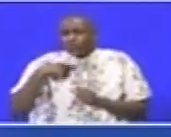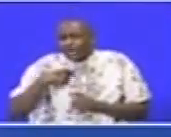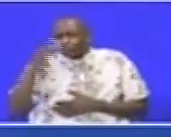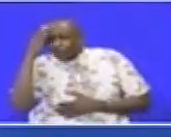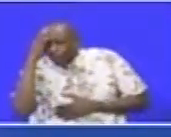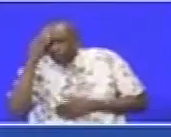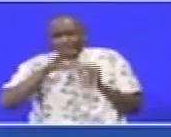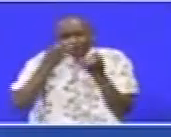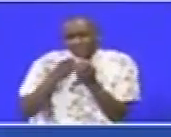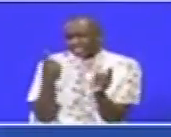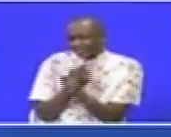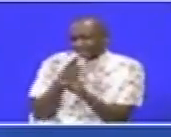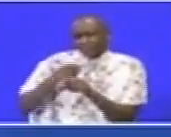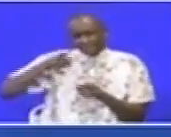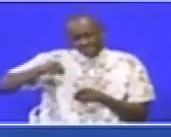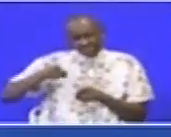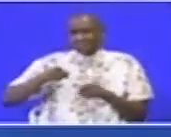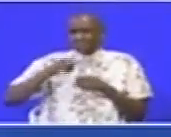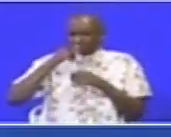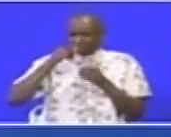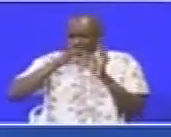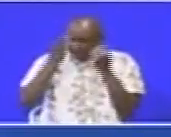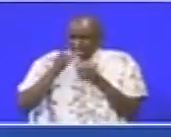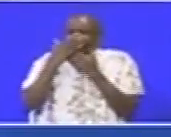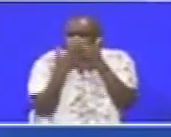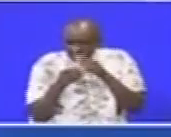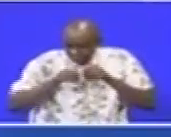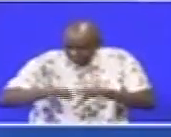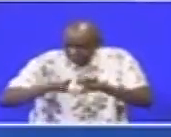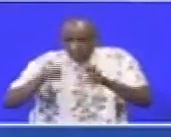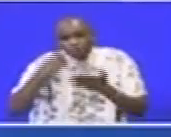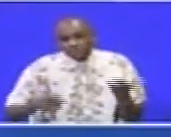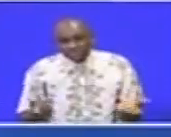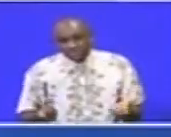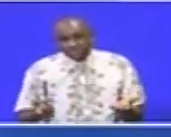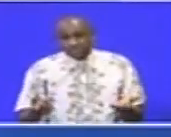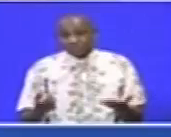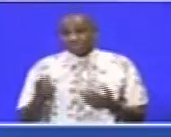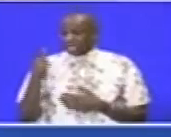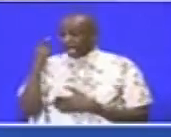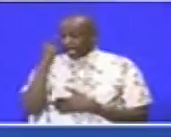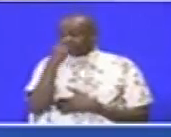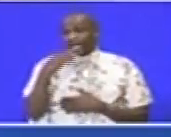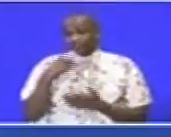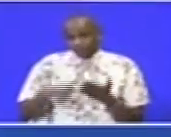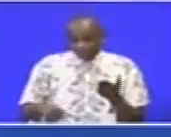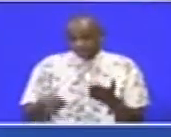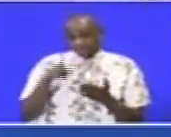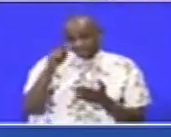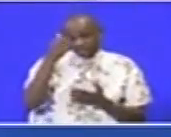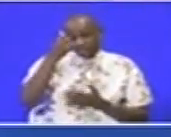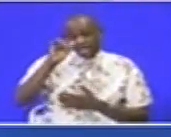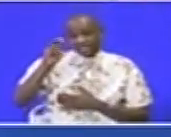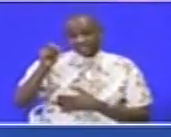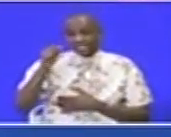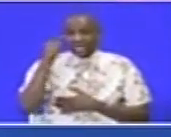their family's cases in their gene pool or just simply a matter of disease. The eyes have undergone what we call phthisis. The